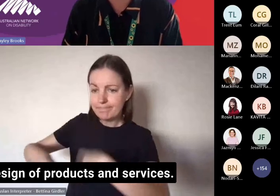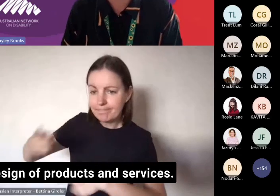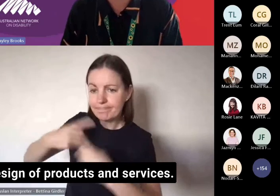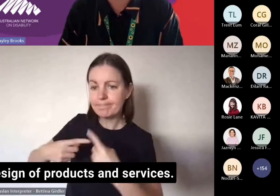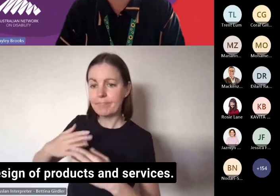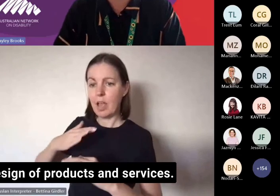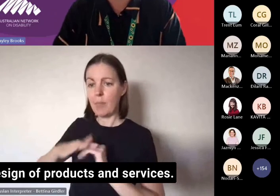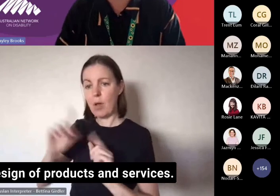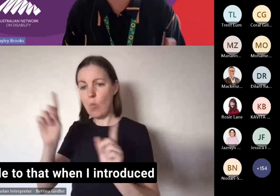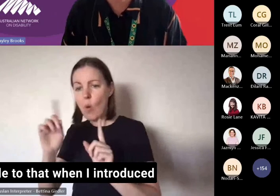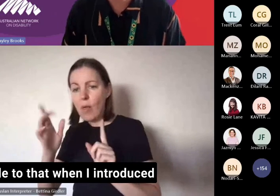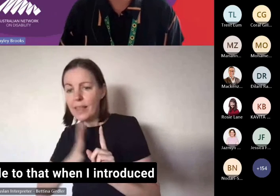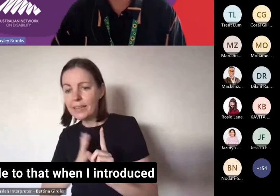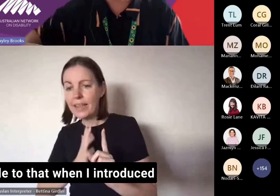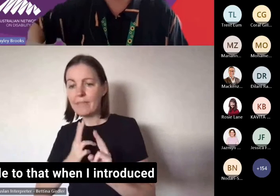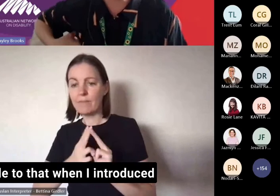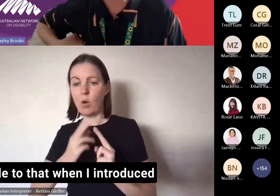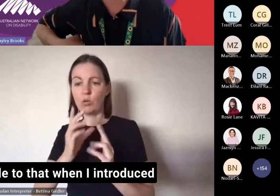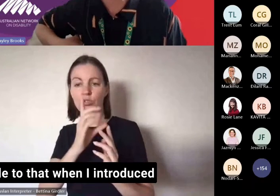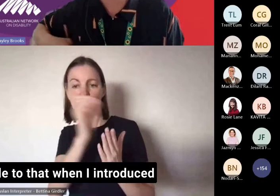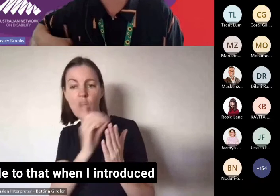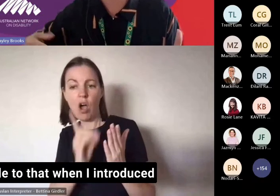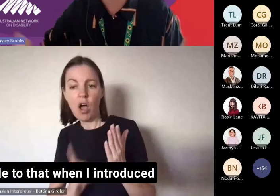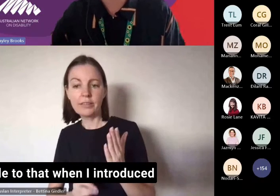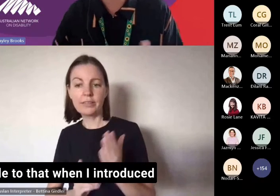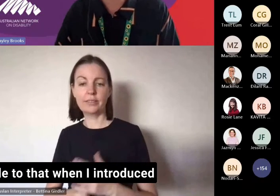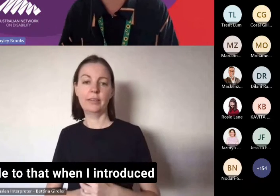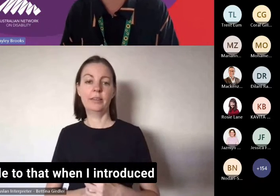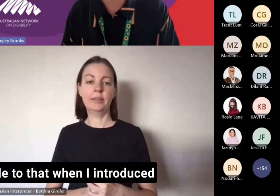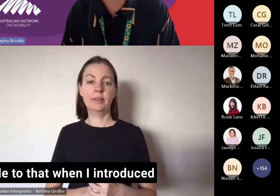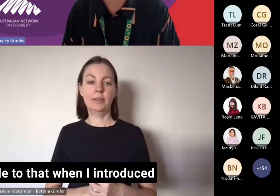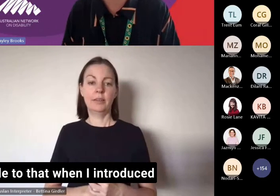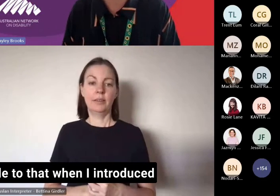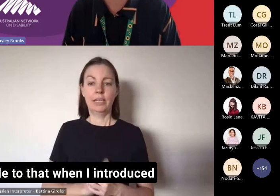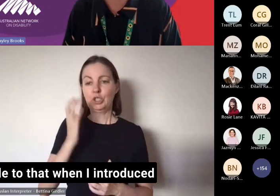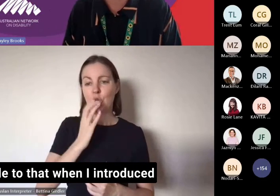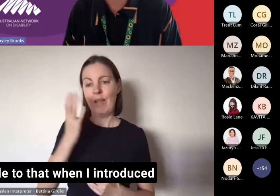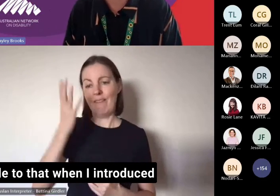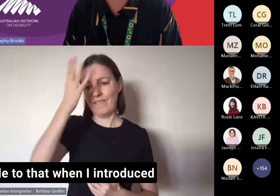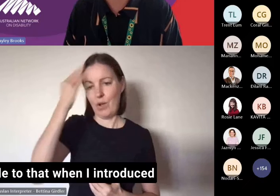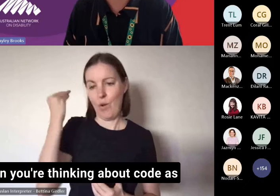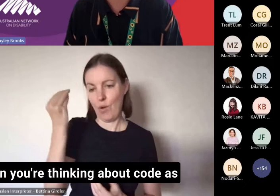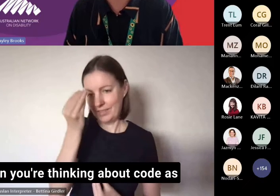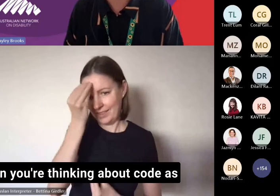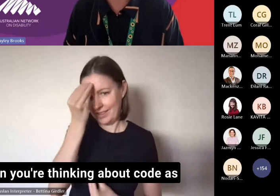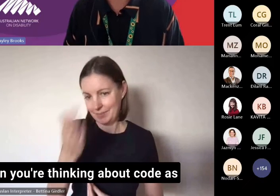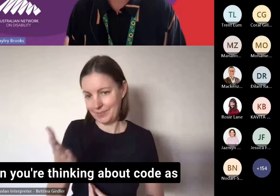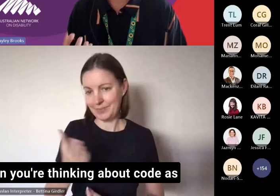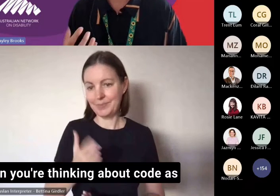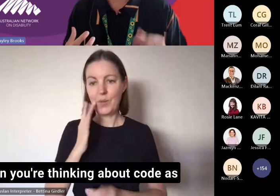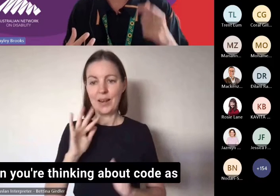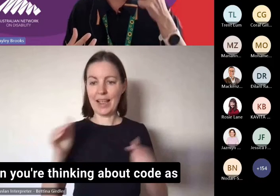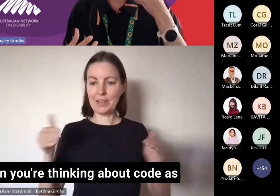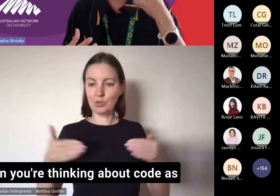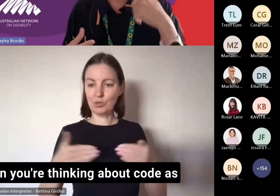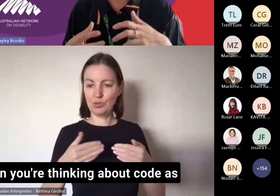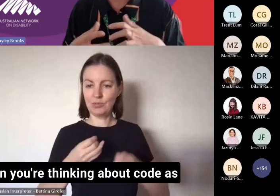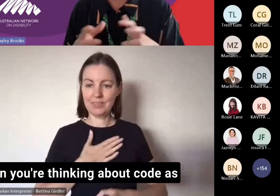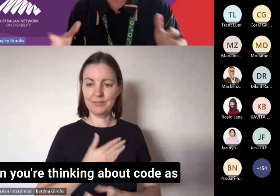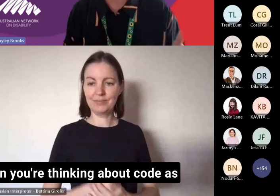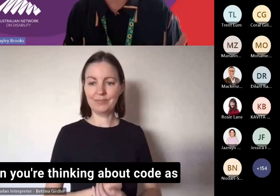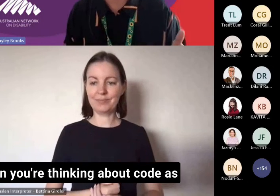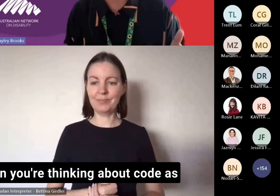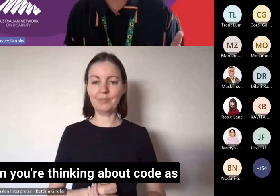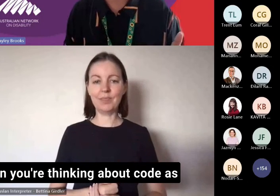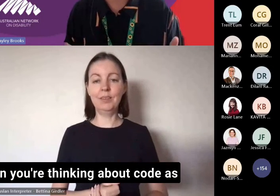of products and services. So sorry, I didn't allude to that when I introduced myself. But yeah, when